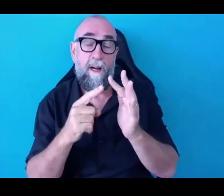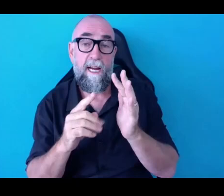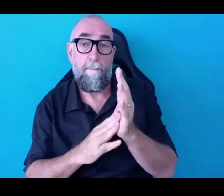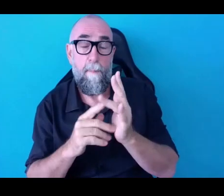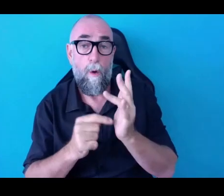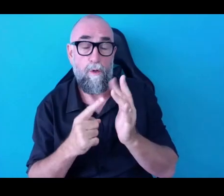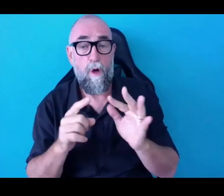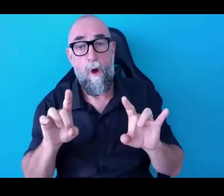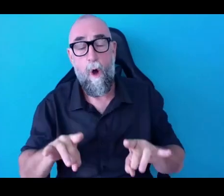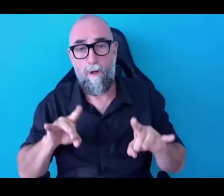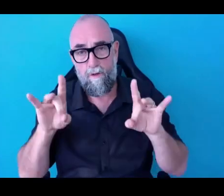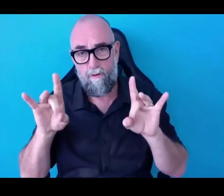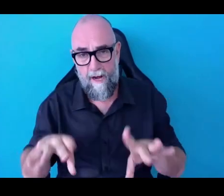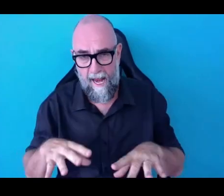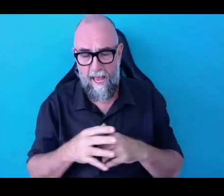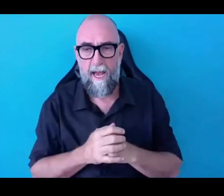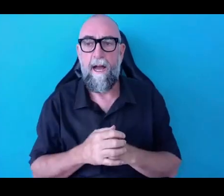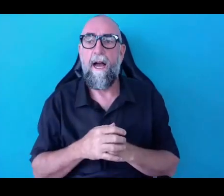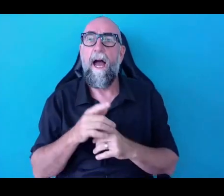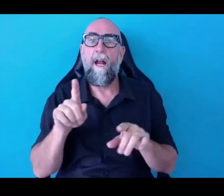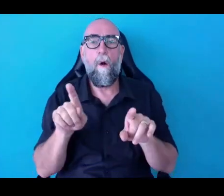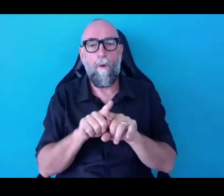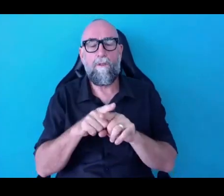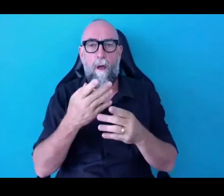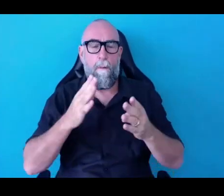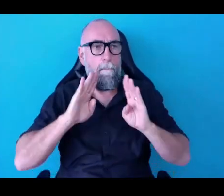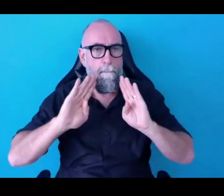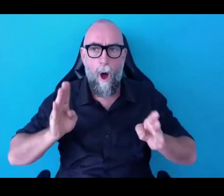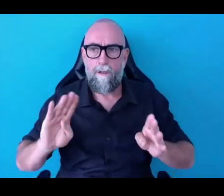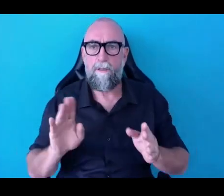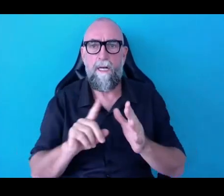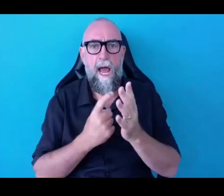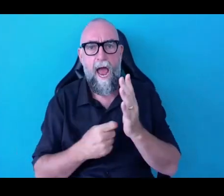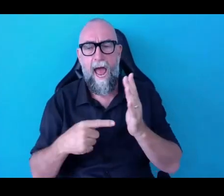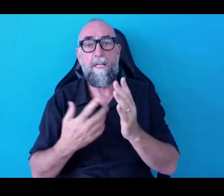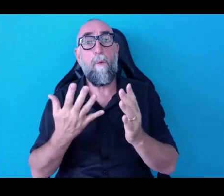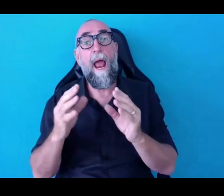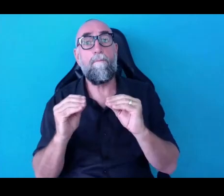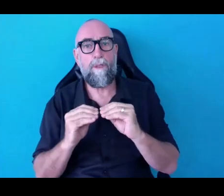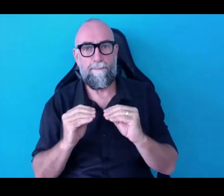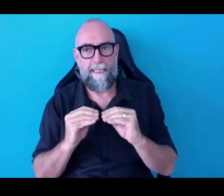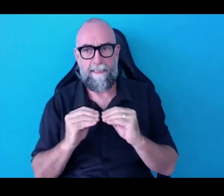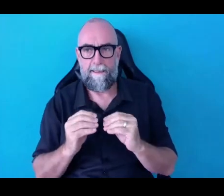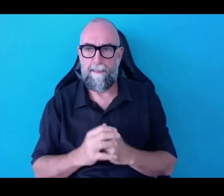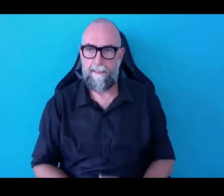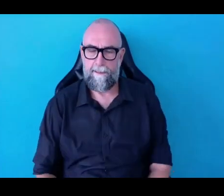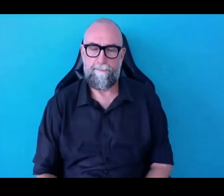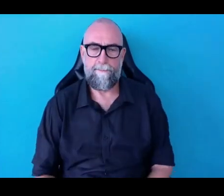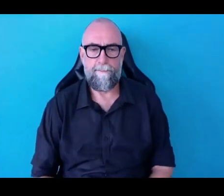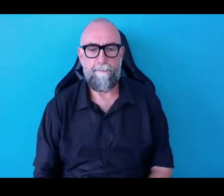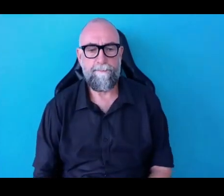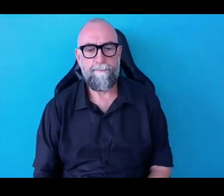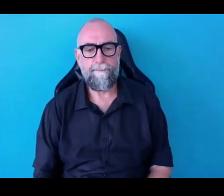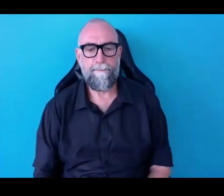Modern Art in Brisbane. Another one of the things that I wanted to share was a letter to and an ongoing series